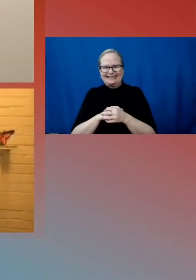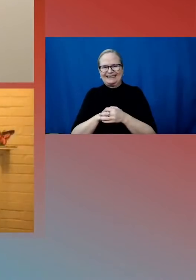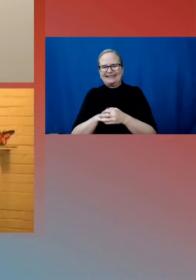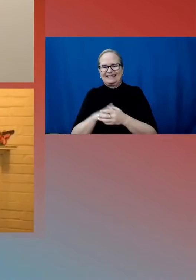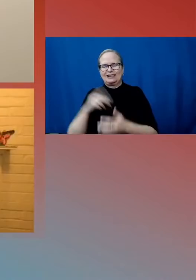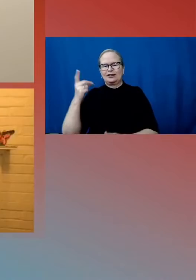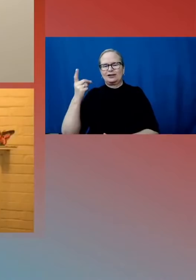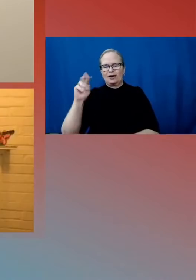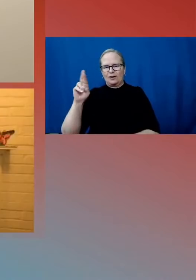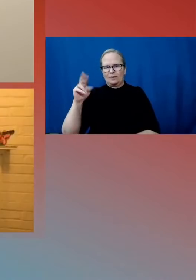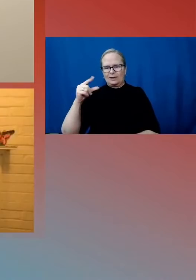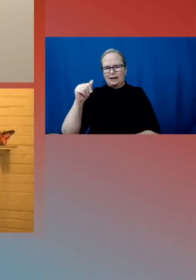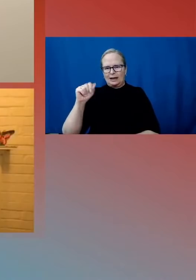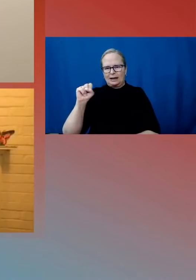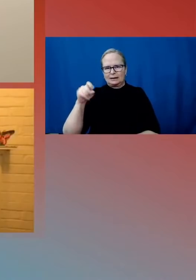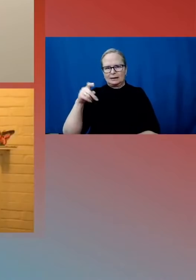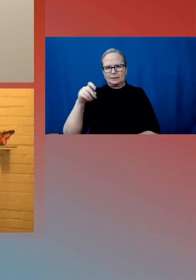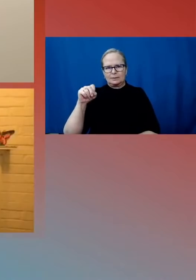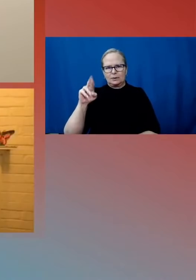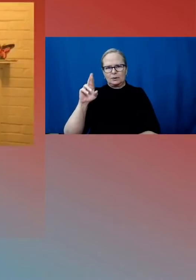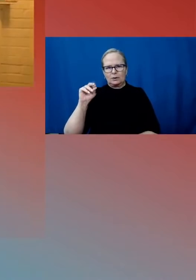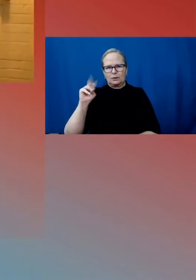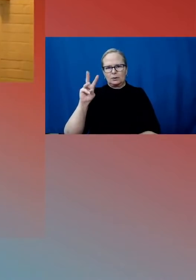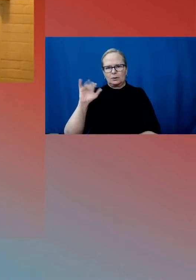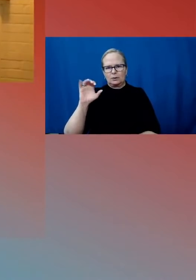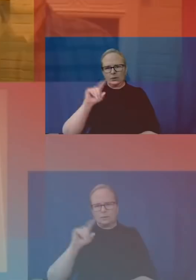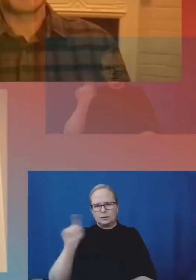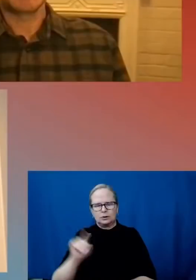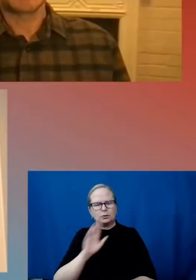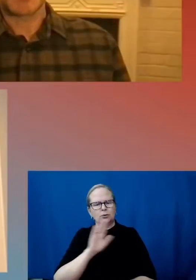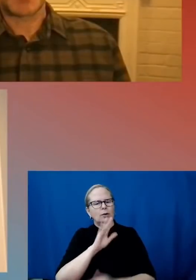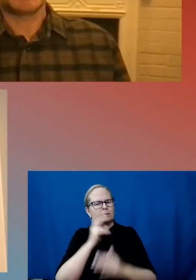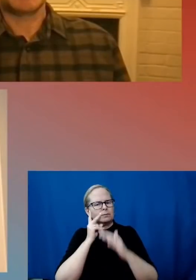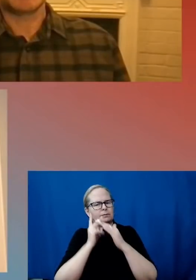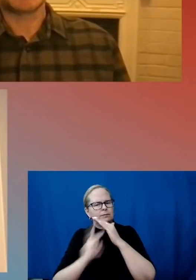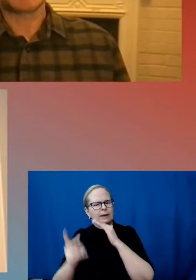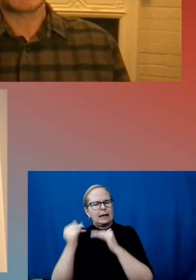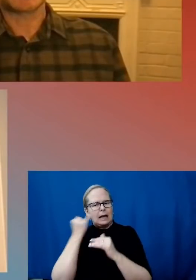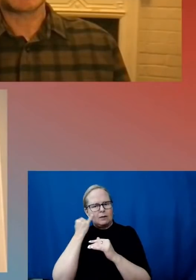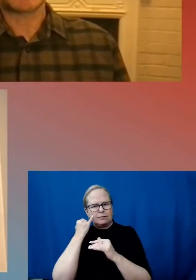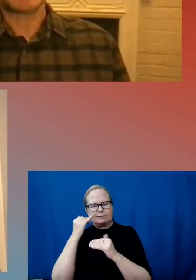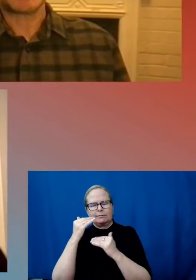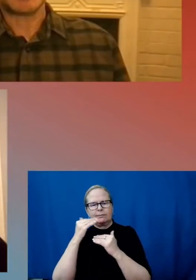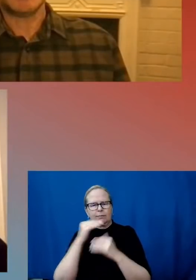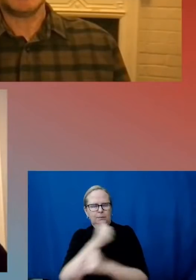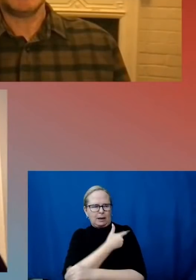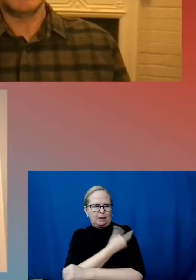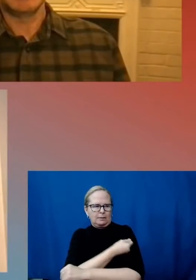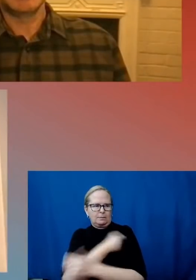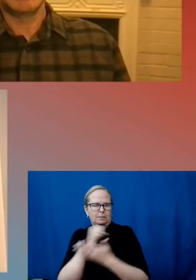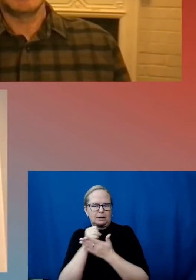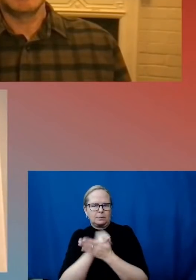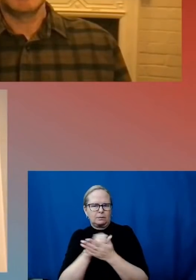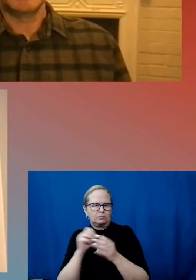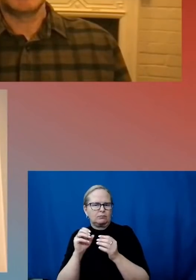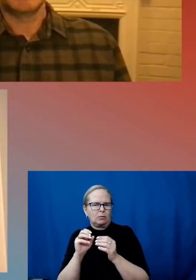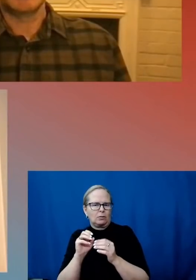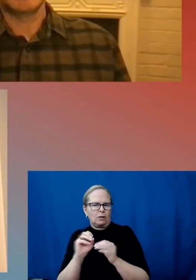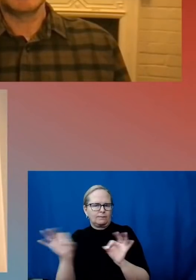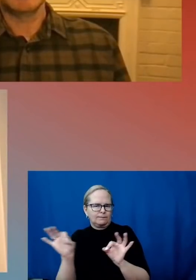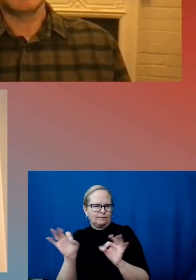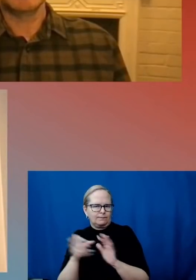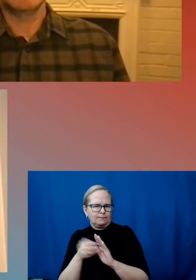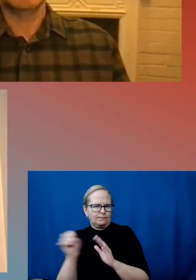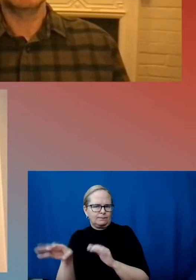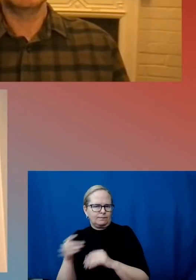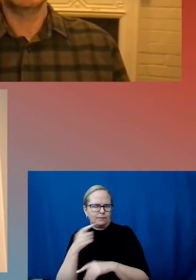to remove our vaccine passport? So when we remove any layer, the cases start